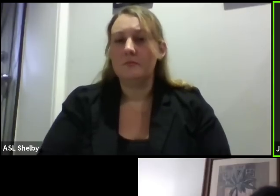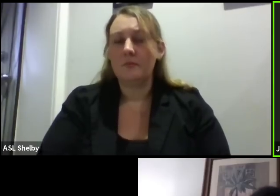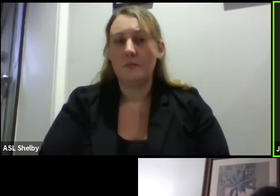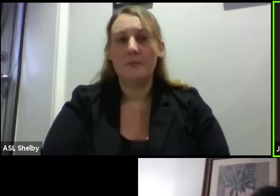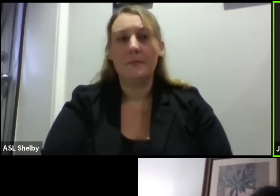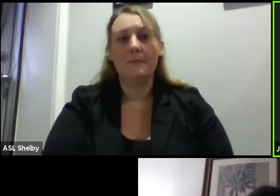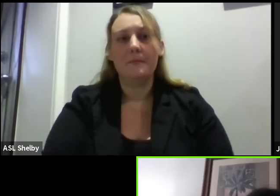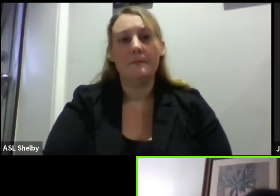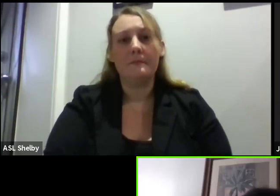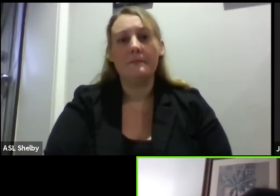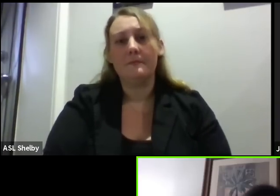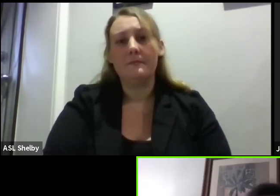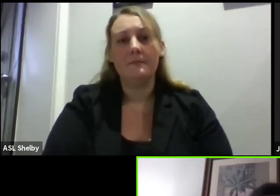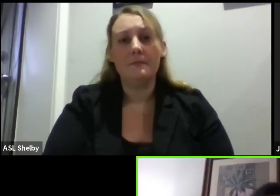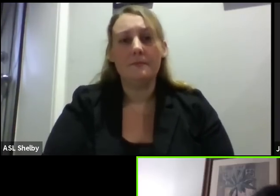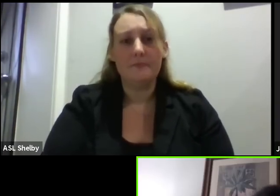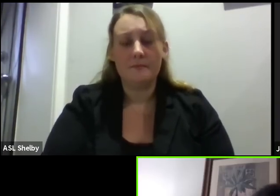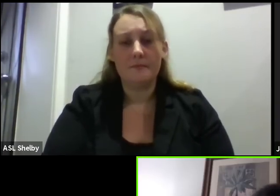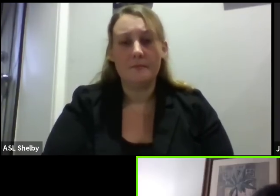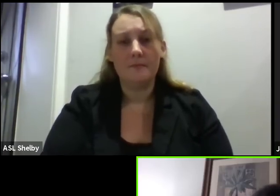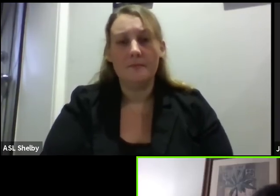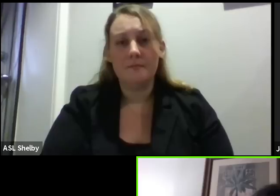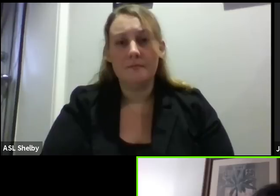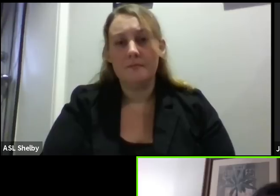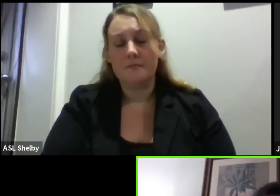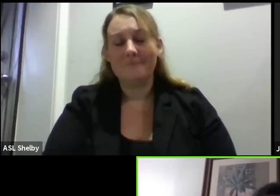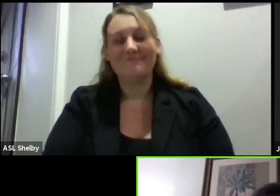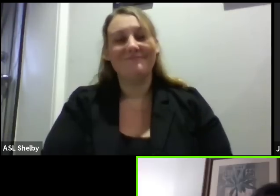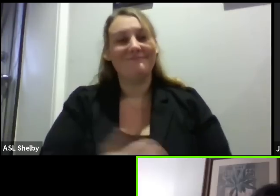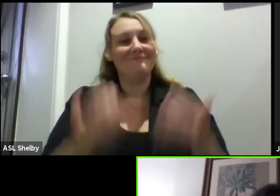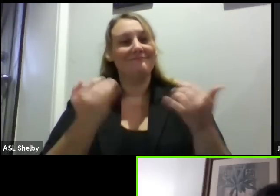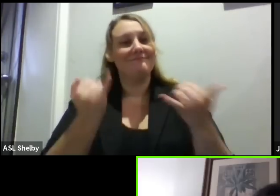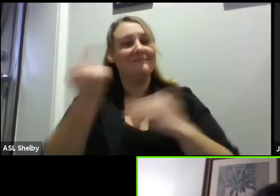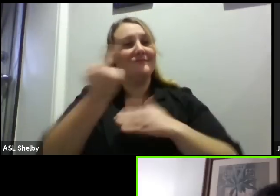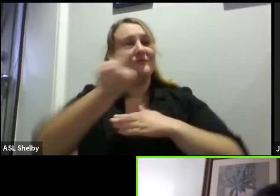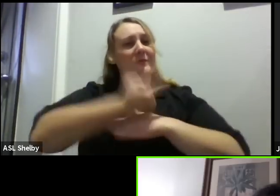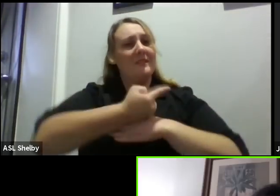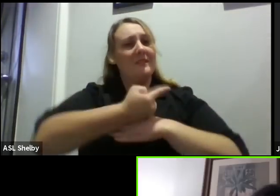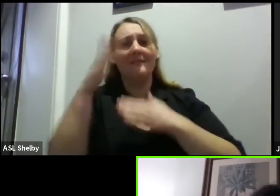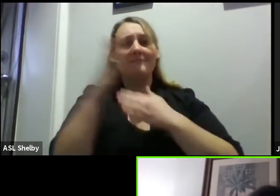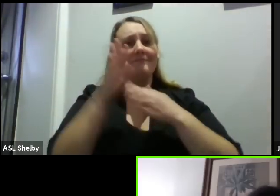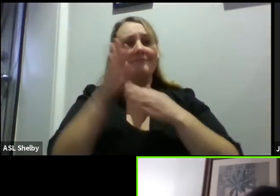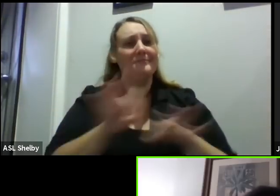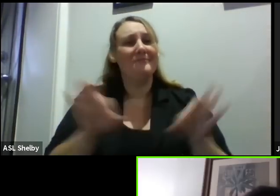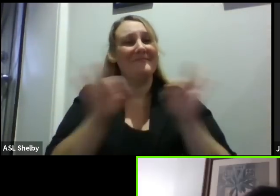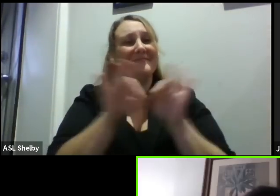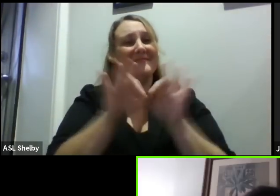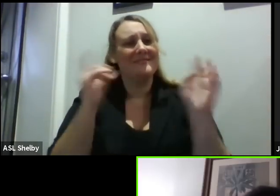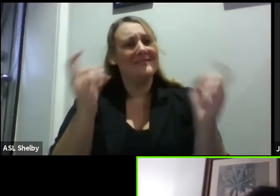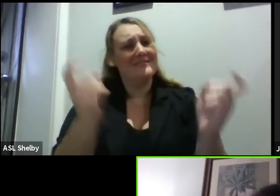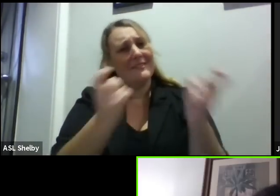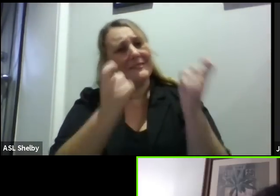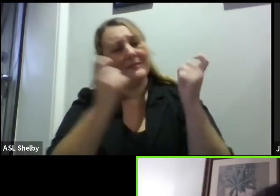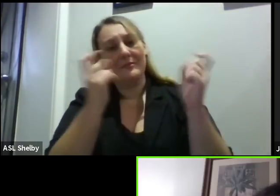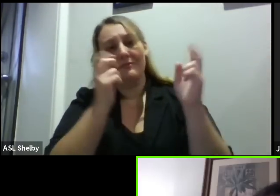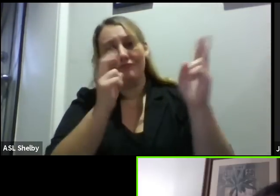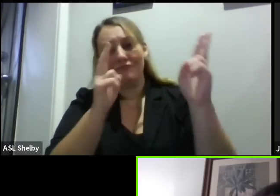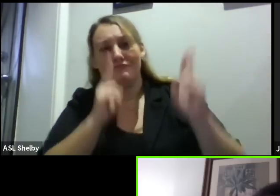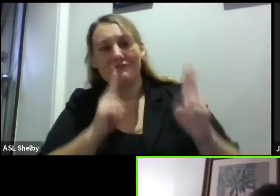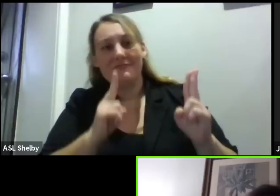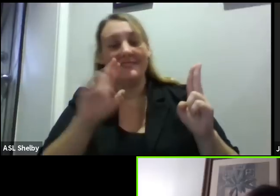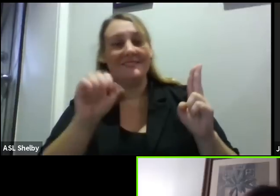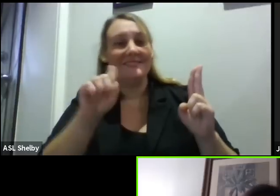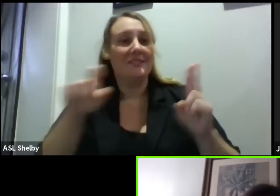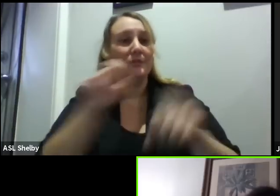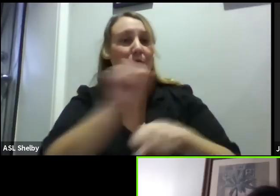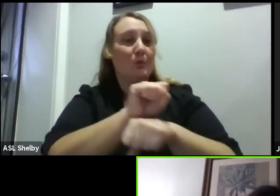cuerpo. And on this very important day where we celebrate sexual workers, I would like sex workers, I would like